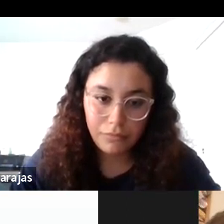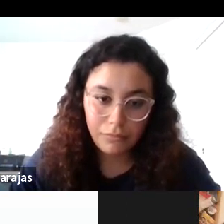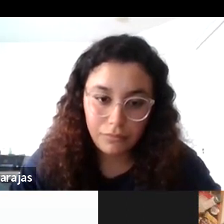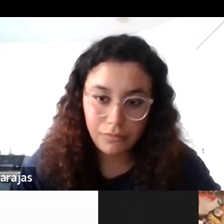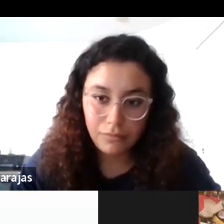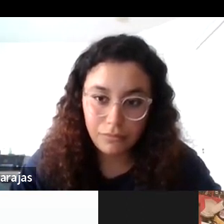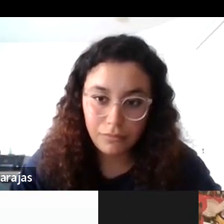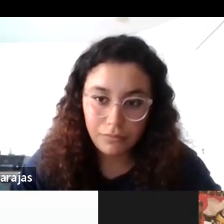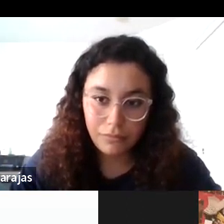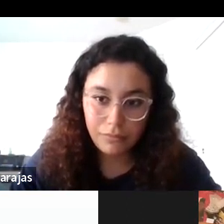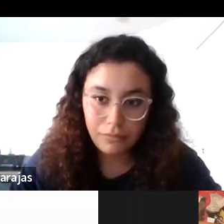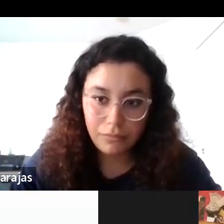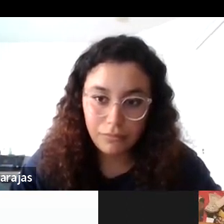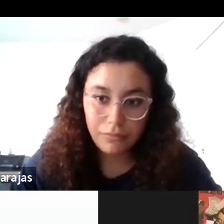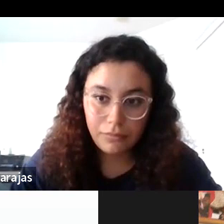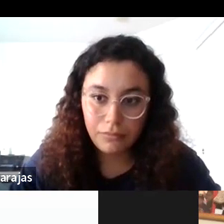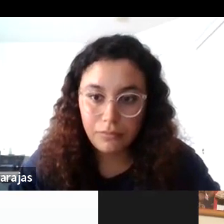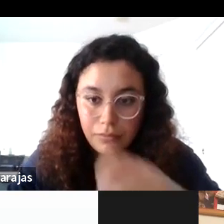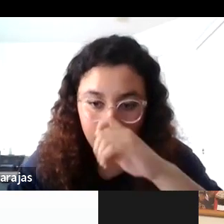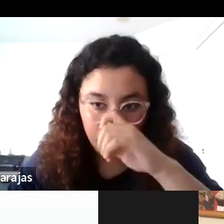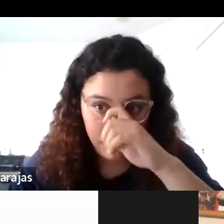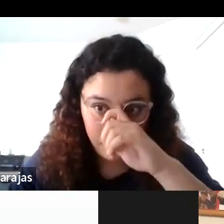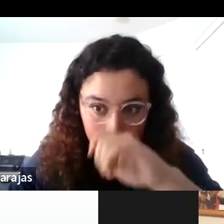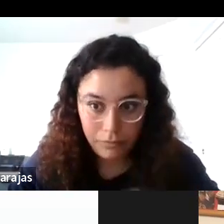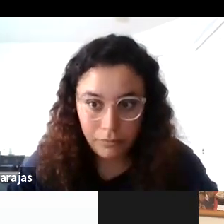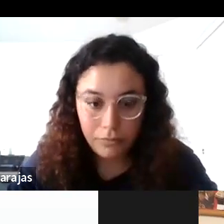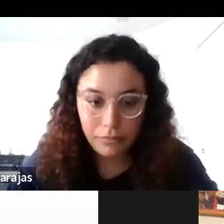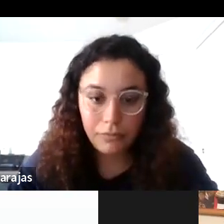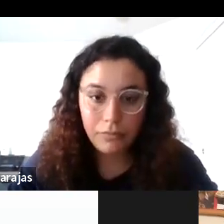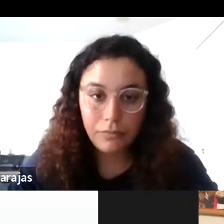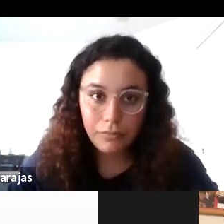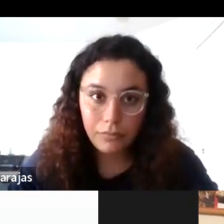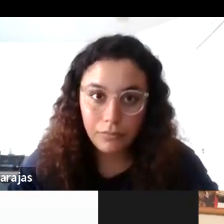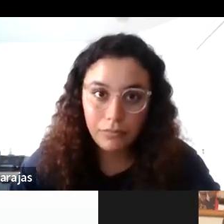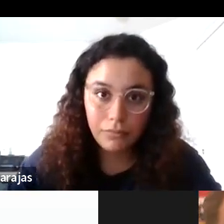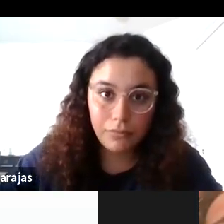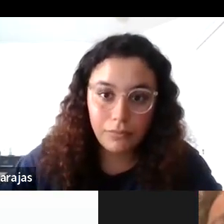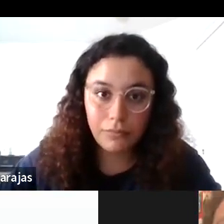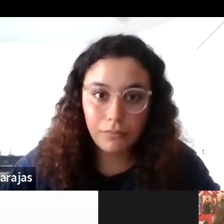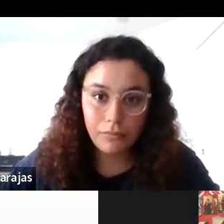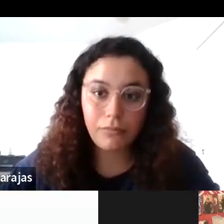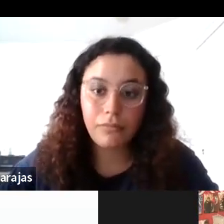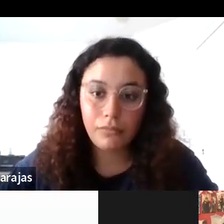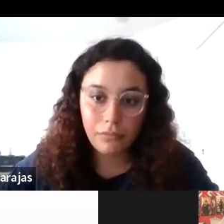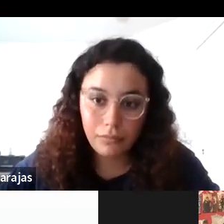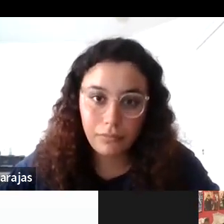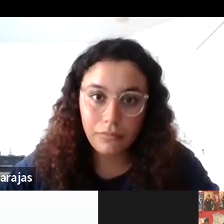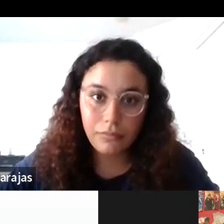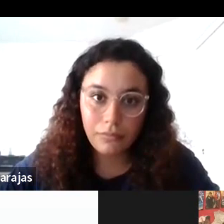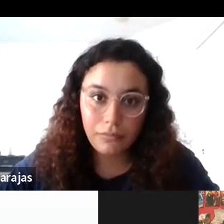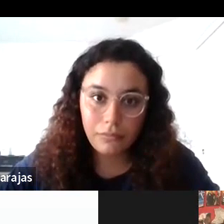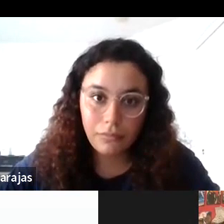I did like different disability conferences like the ARC, I'm Determined, I'm from